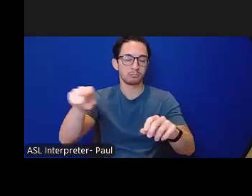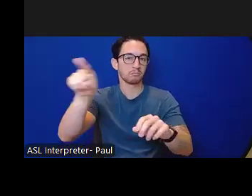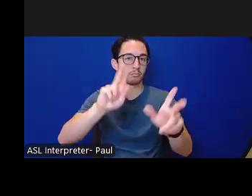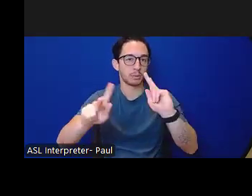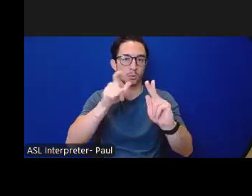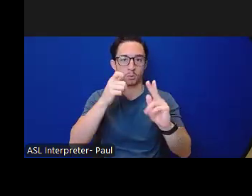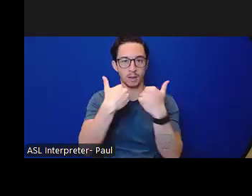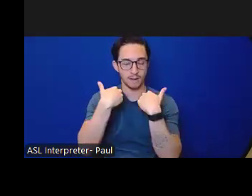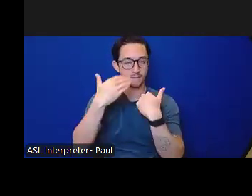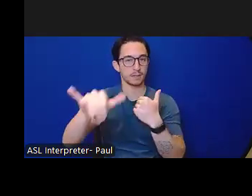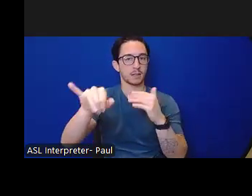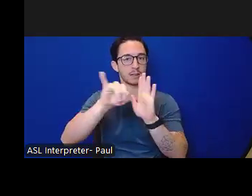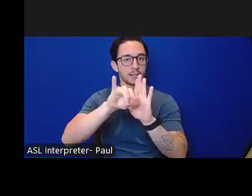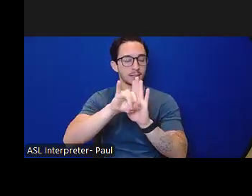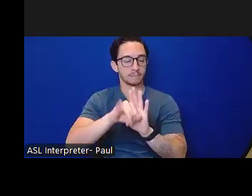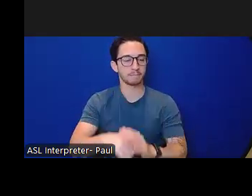identity.